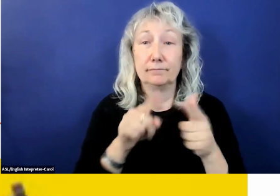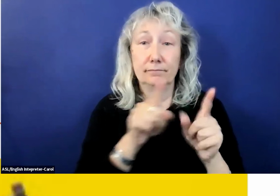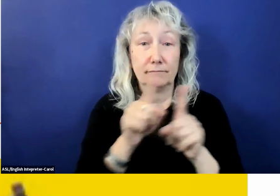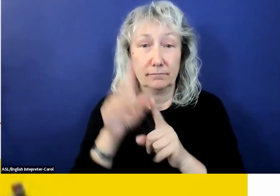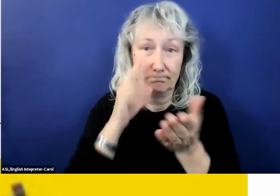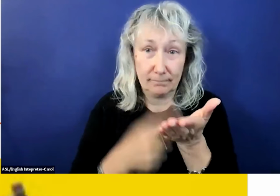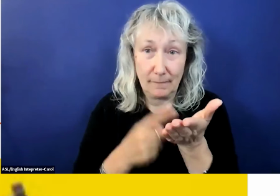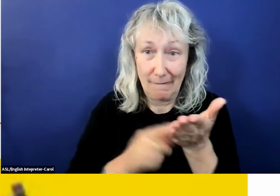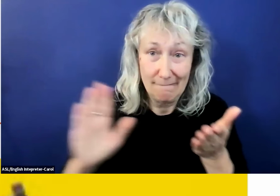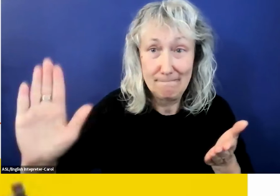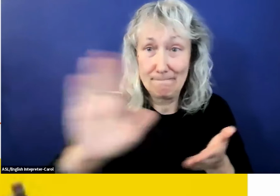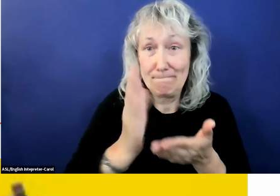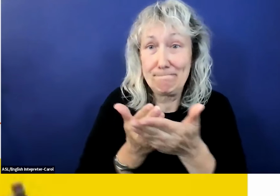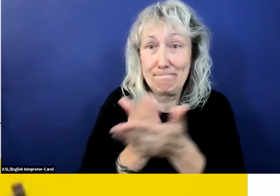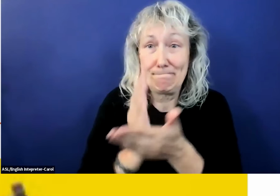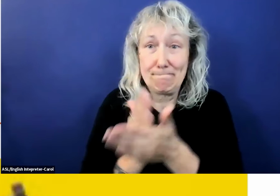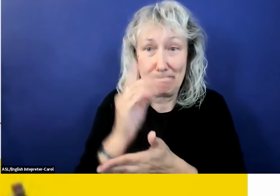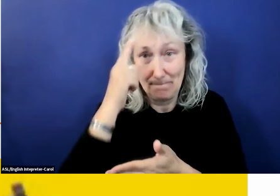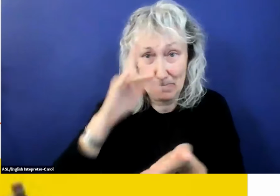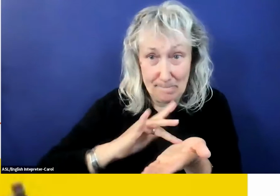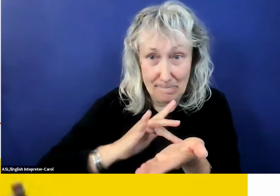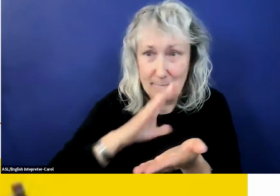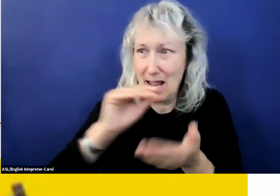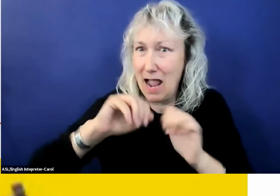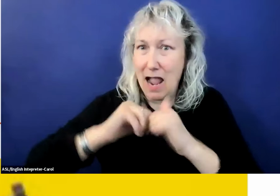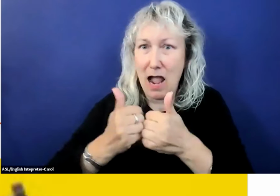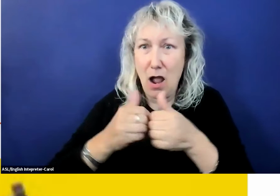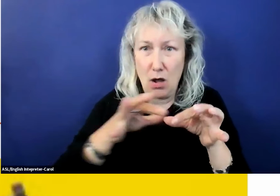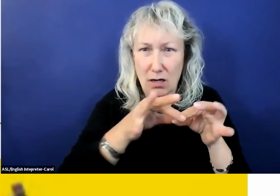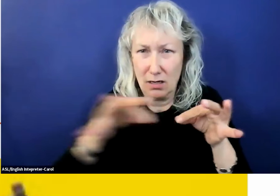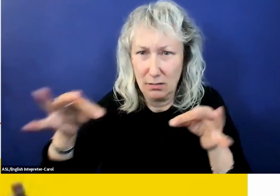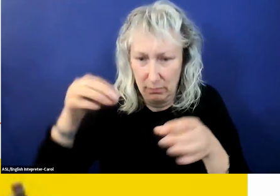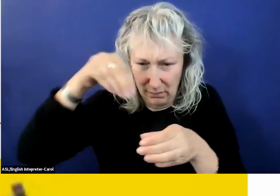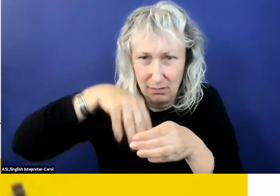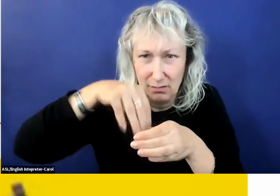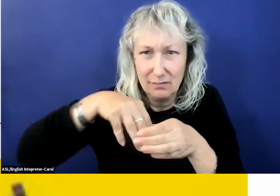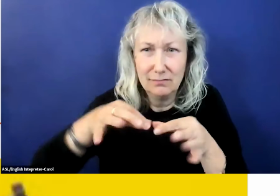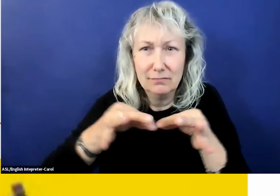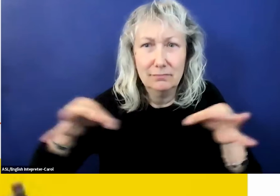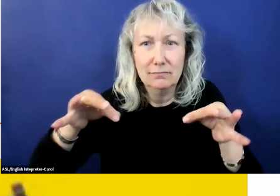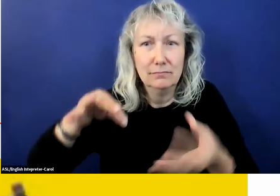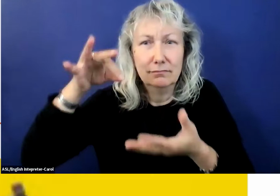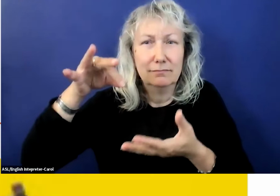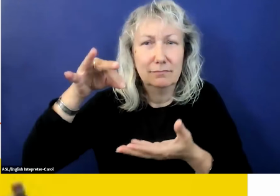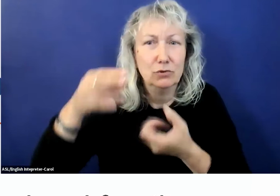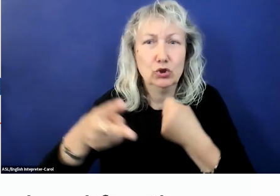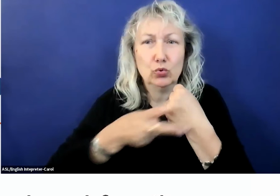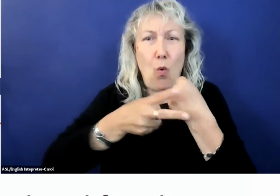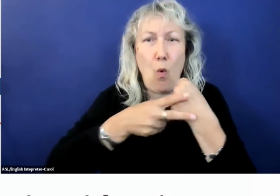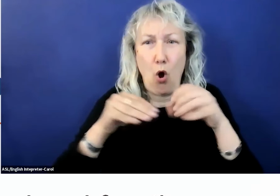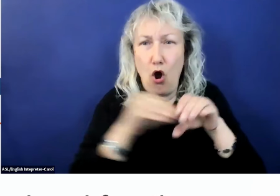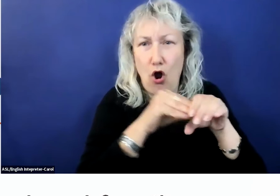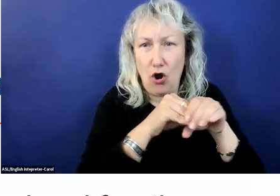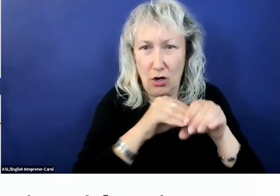medications and how to safely store your medications. Next slide, please.